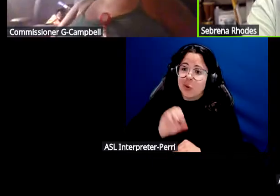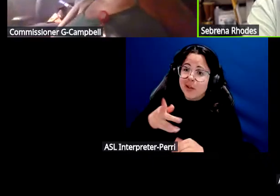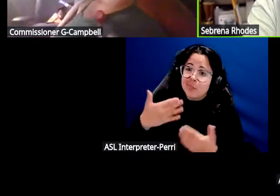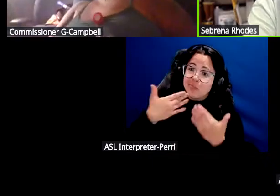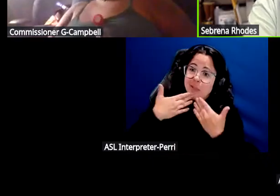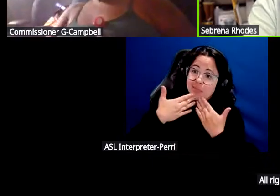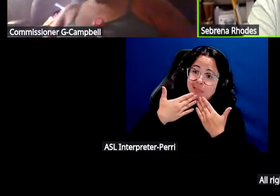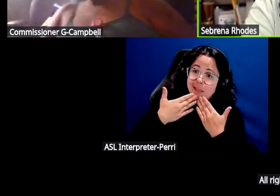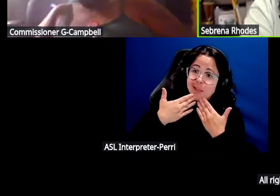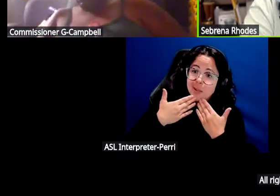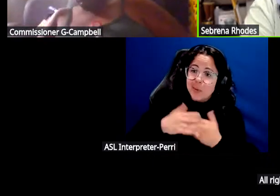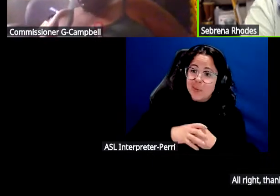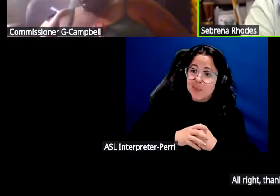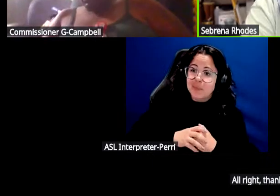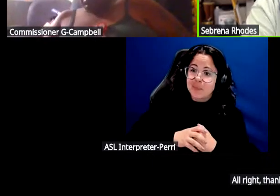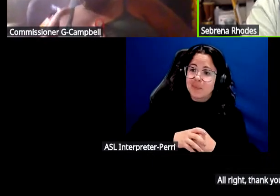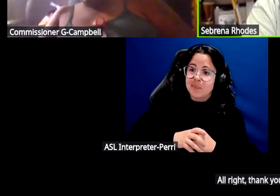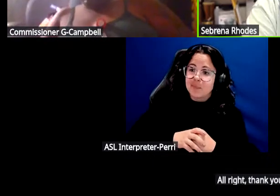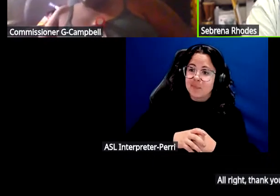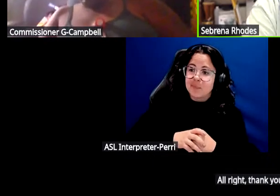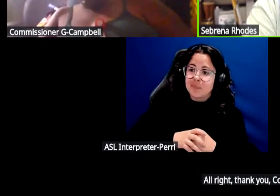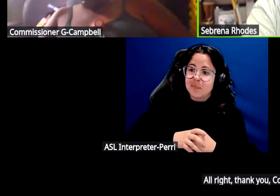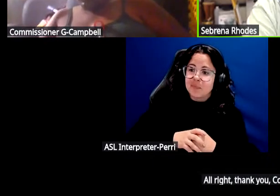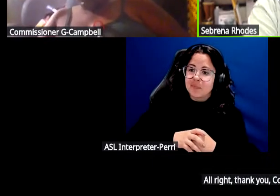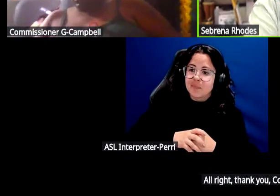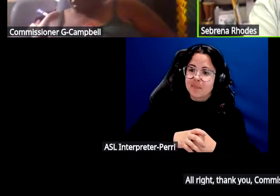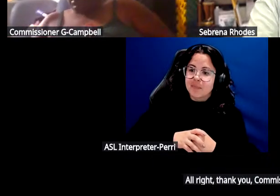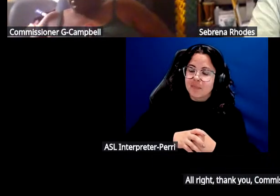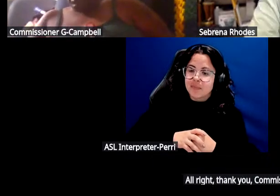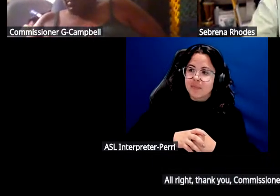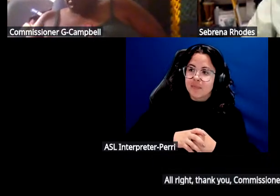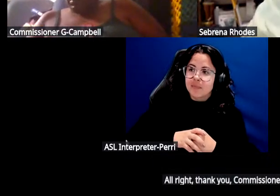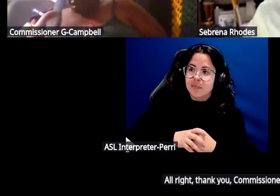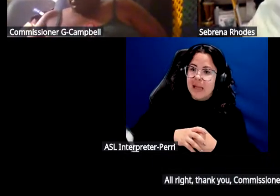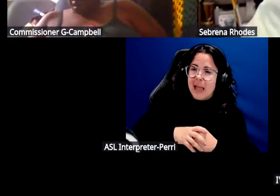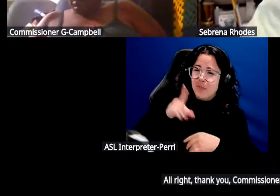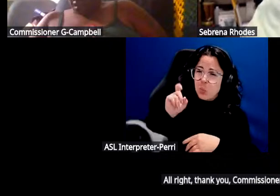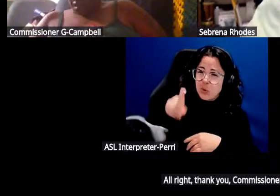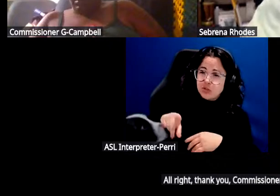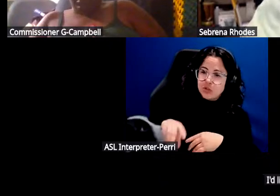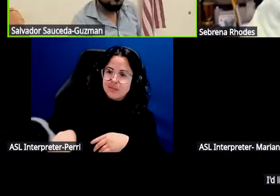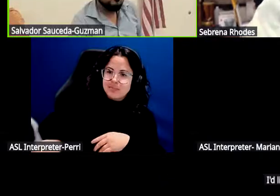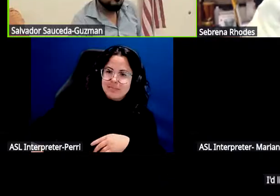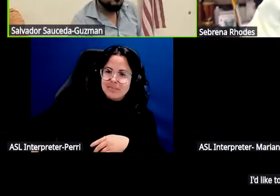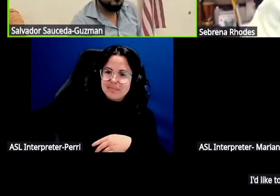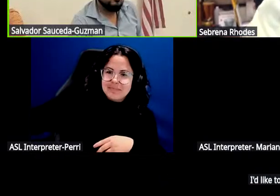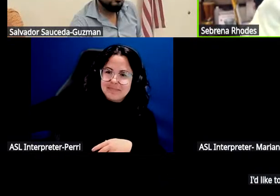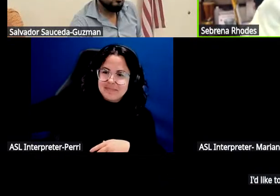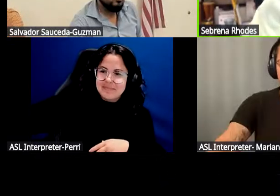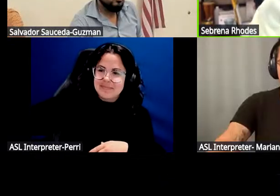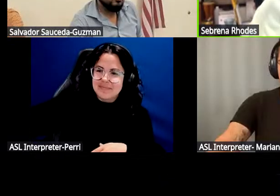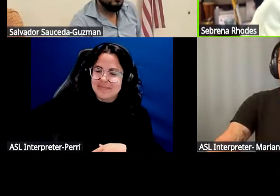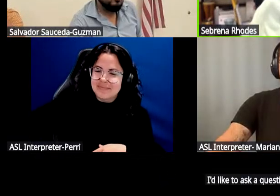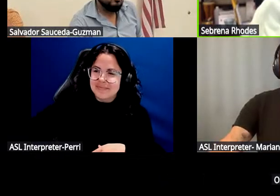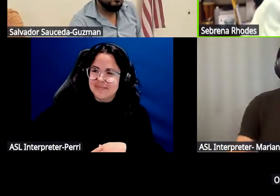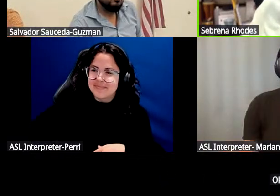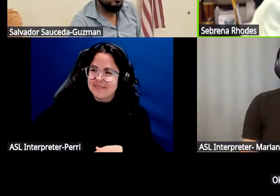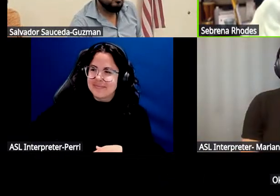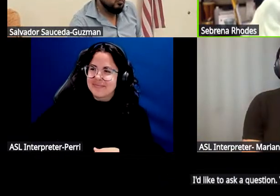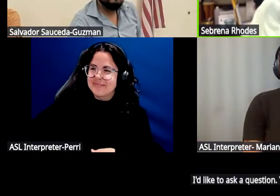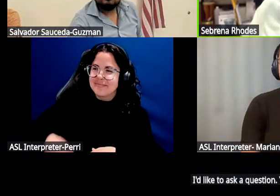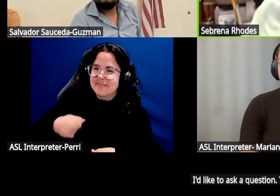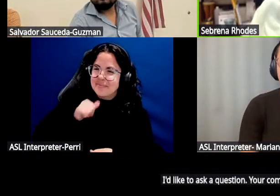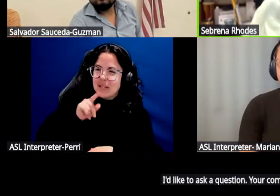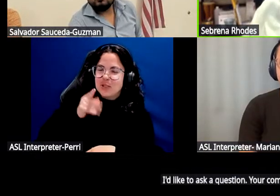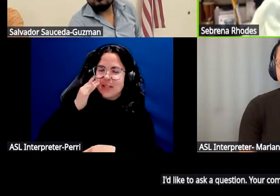you, Commissioner Roblin, for the additional information. I'd like to ask a question. Okay, sure. I'm not sure if it's an amendment or